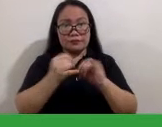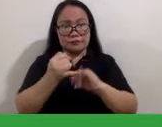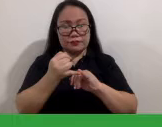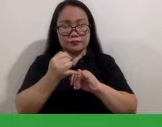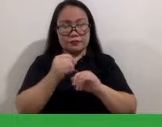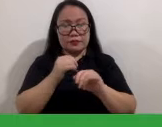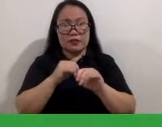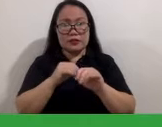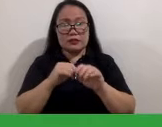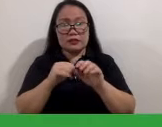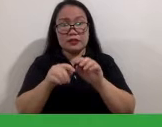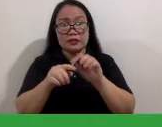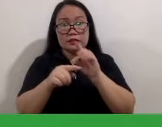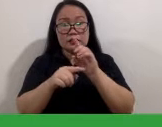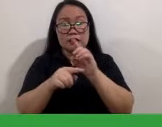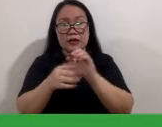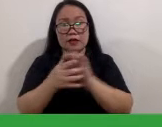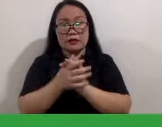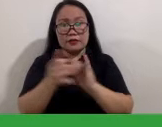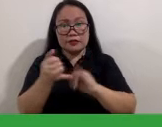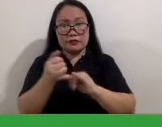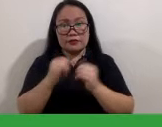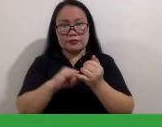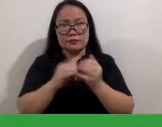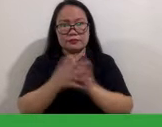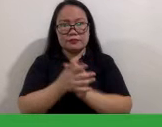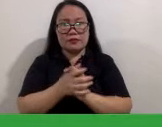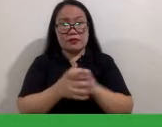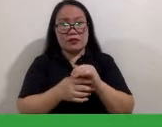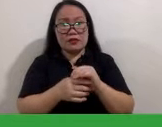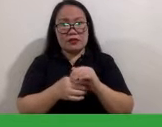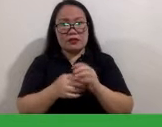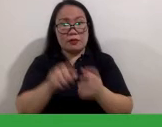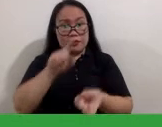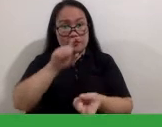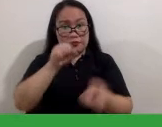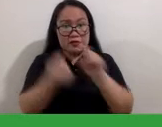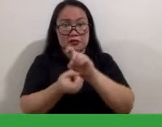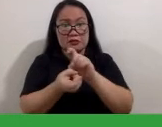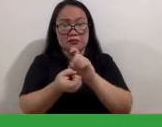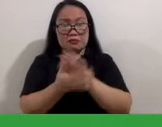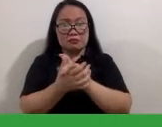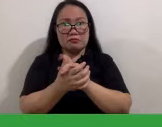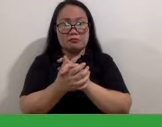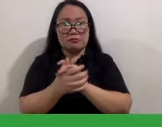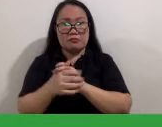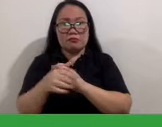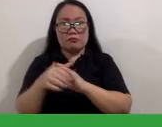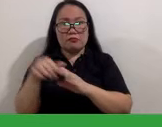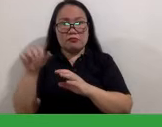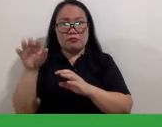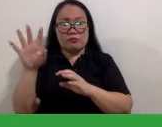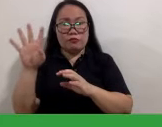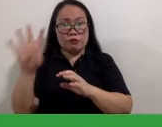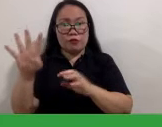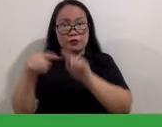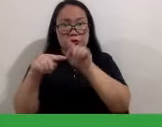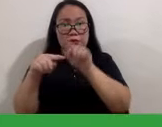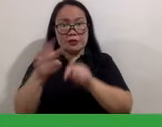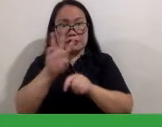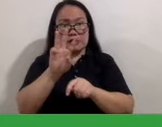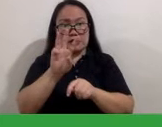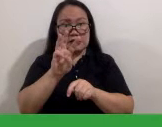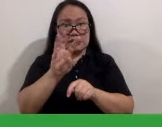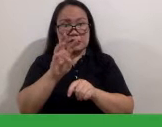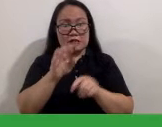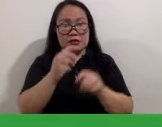is 1/4, right? And 1/4 is not an integer. So therefore, closure property is